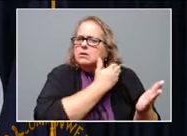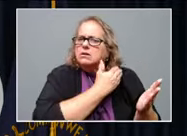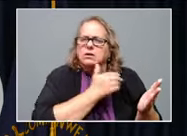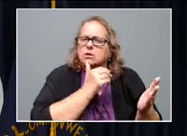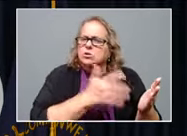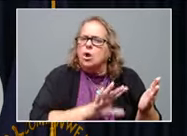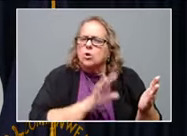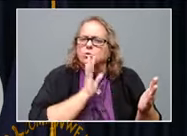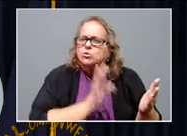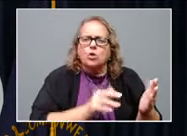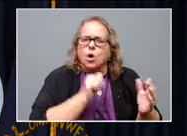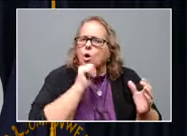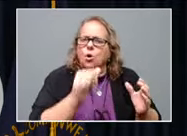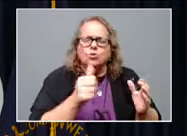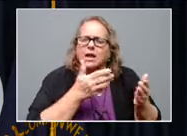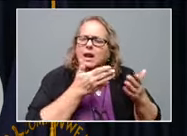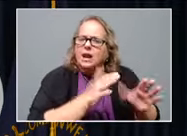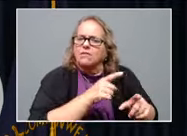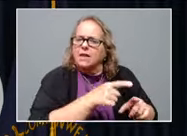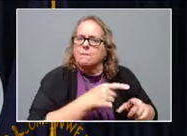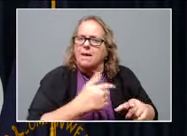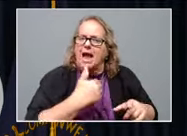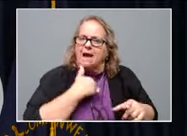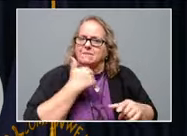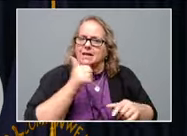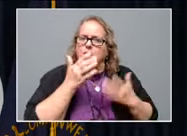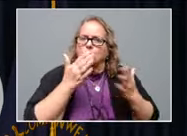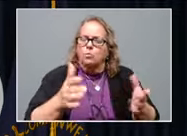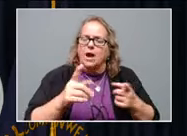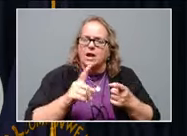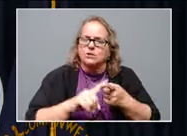I do think some of what's being sought is attention.